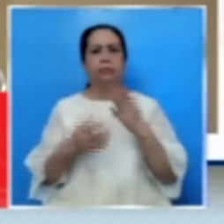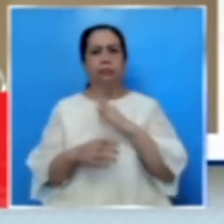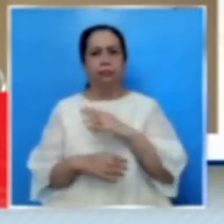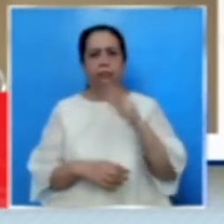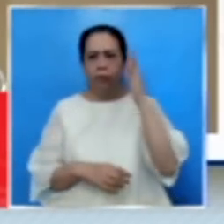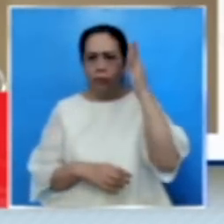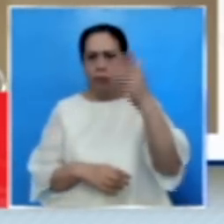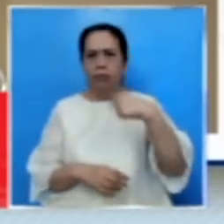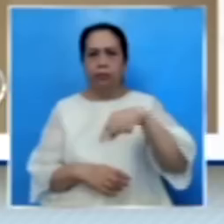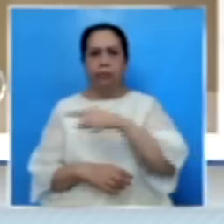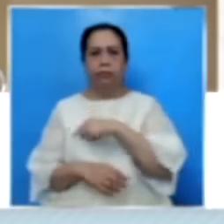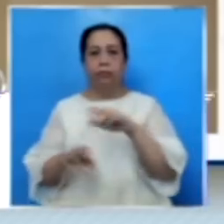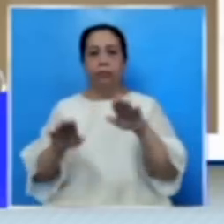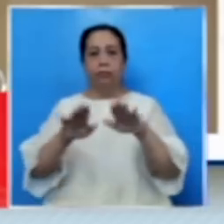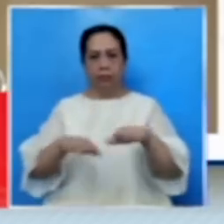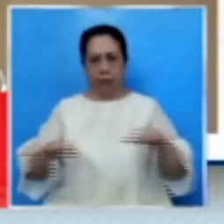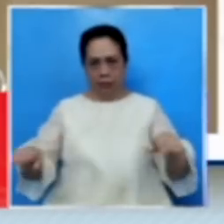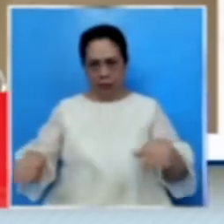our children.